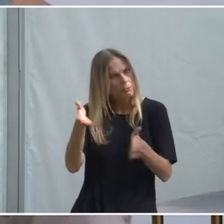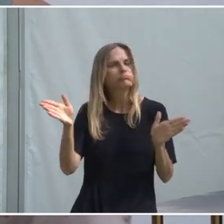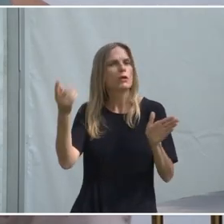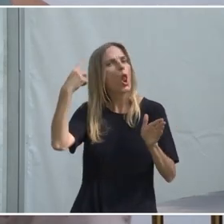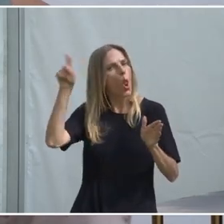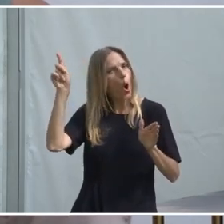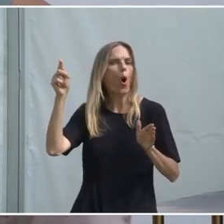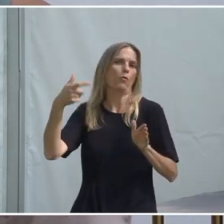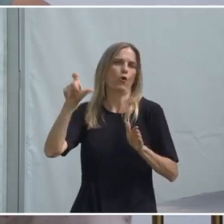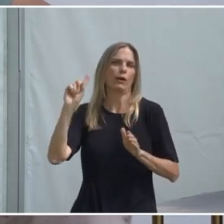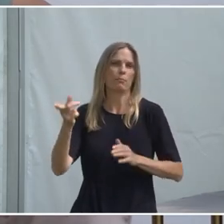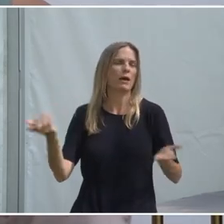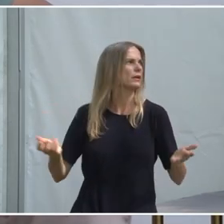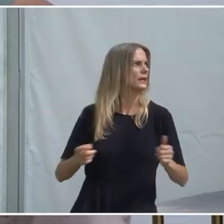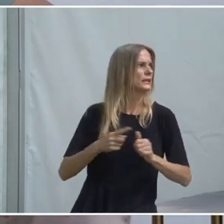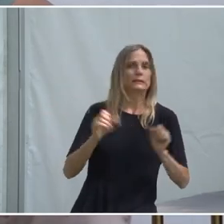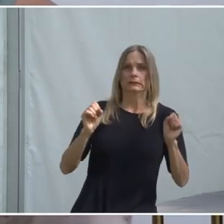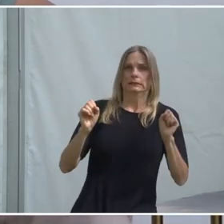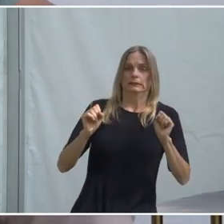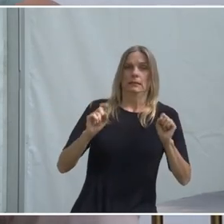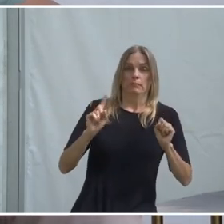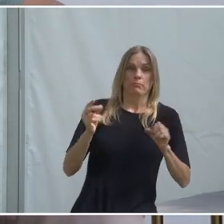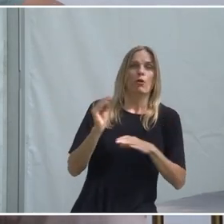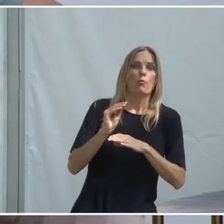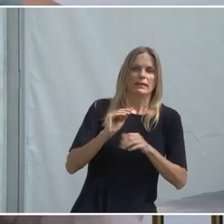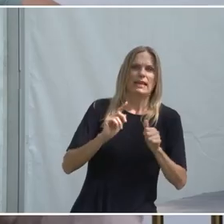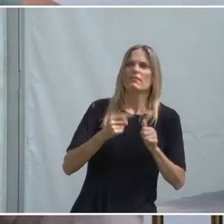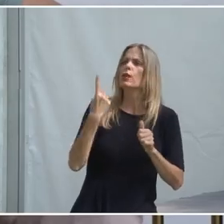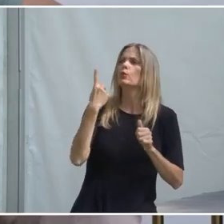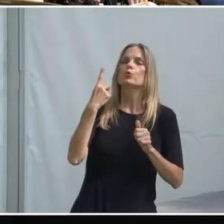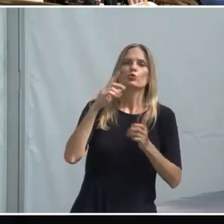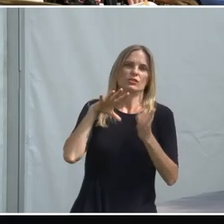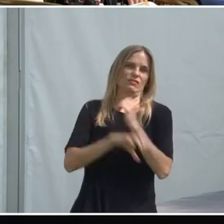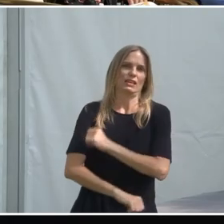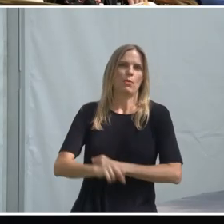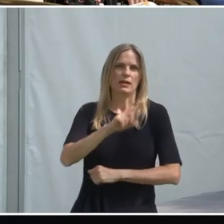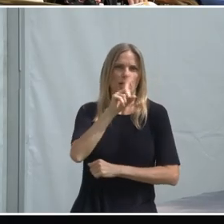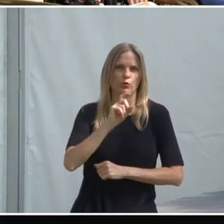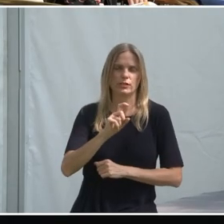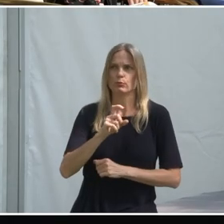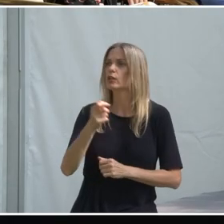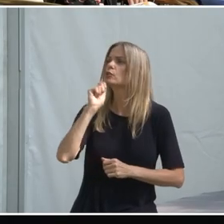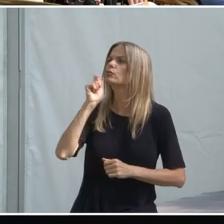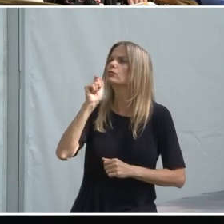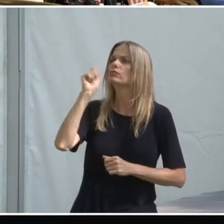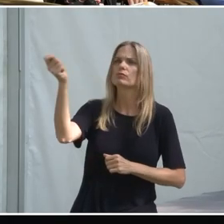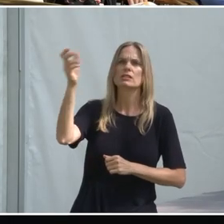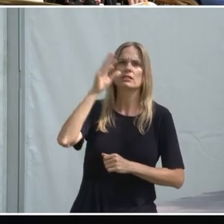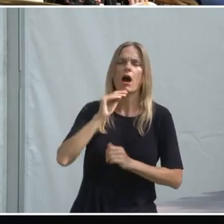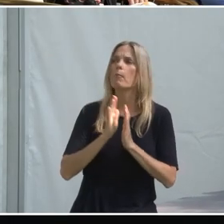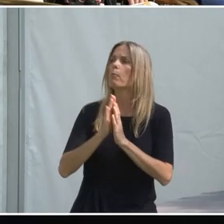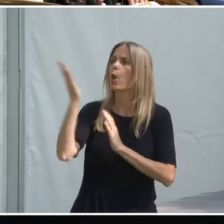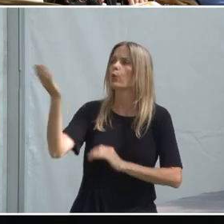you off now, Dina. Yeah. We have to have another question. This is what we can do in Denmark, by the way. There is a last question from there. Do we have a microphone that we can pass on to the